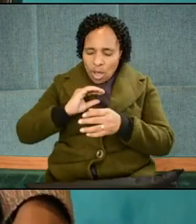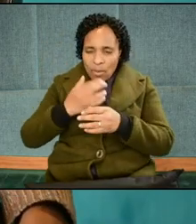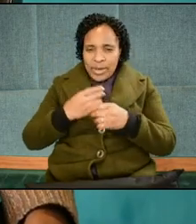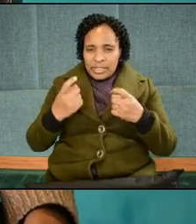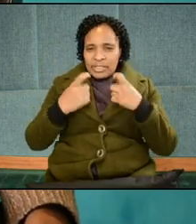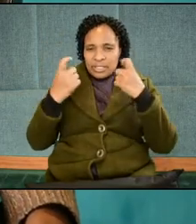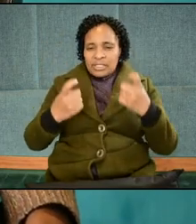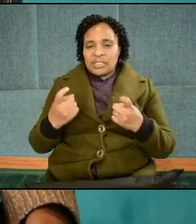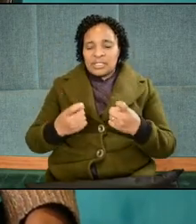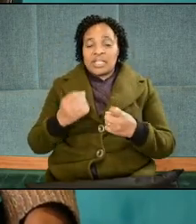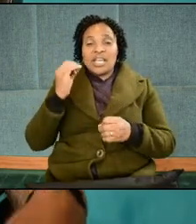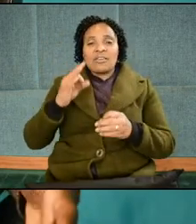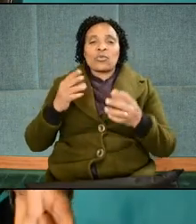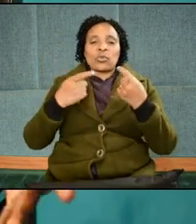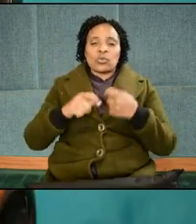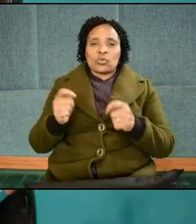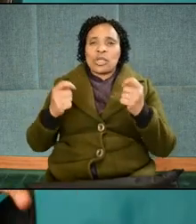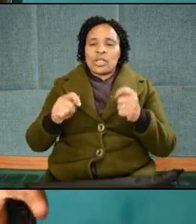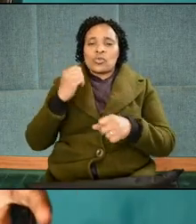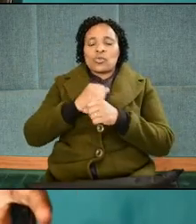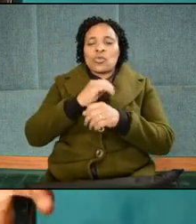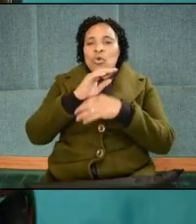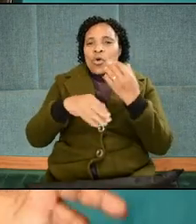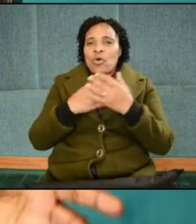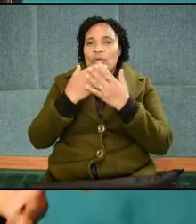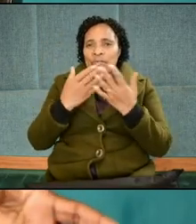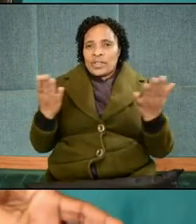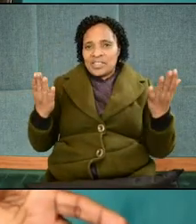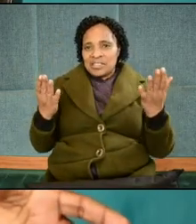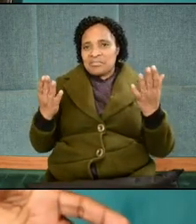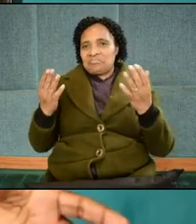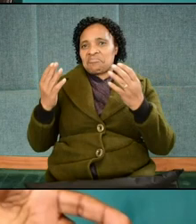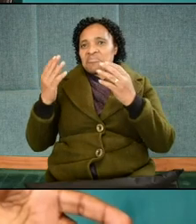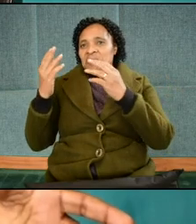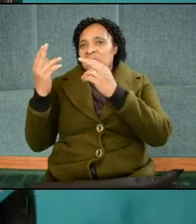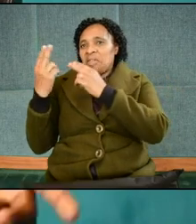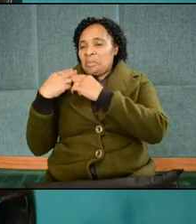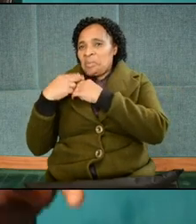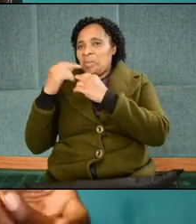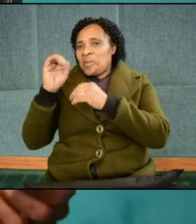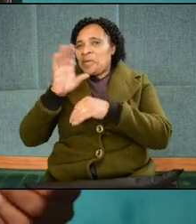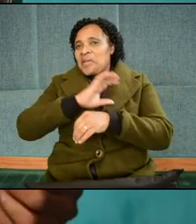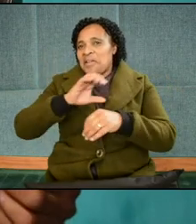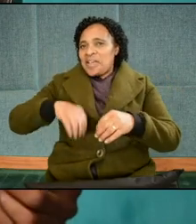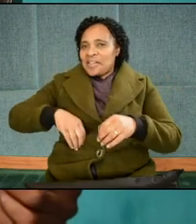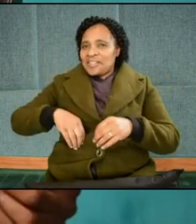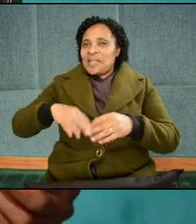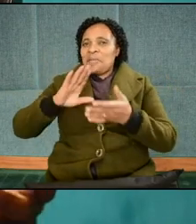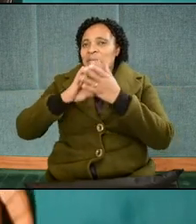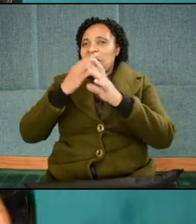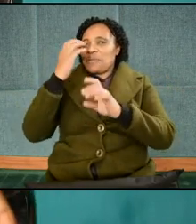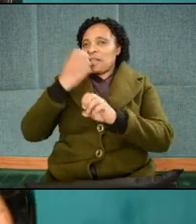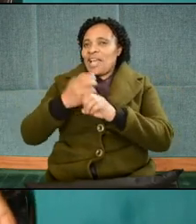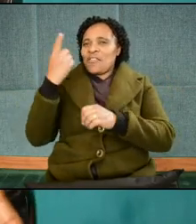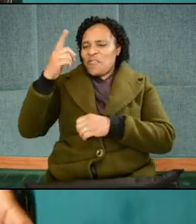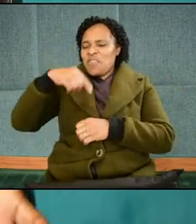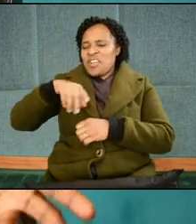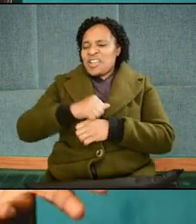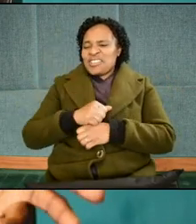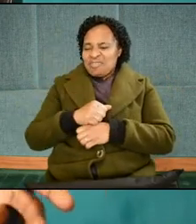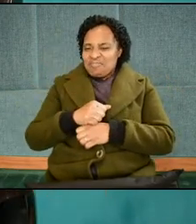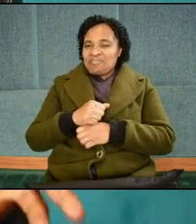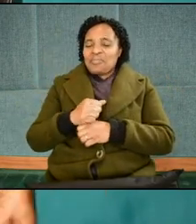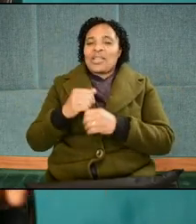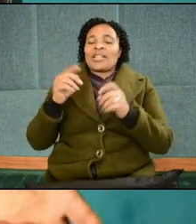Now, if we try to do all these good things independent of Christ, it becomes harder for us. Mm. That's what Ellen White